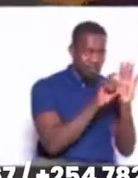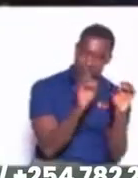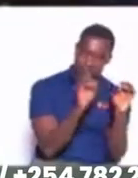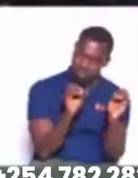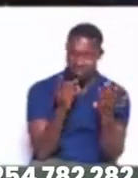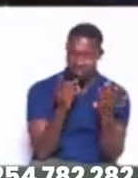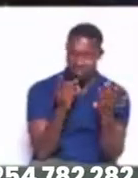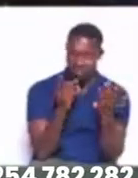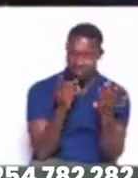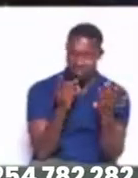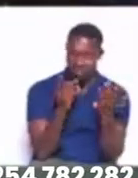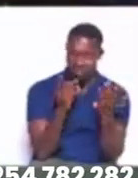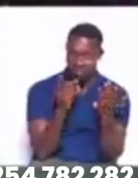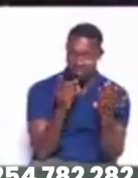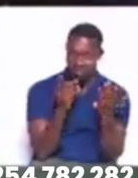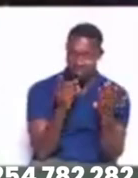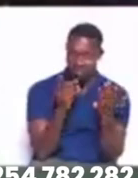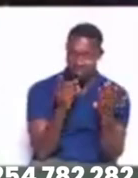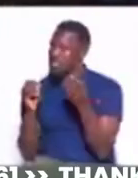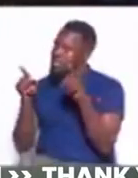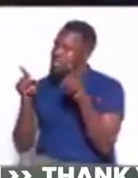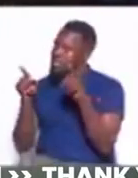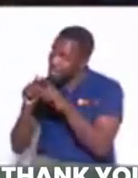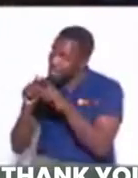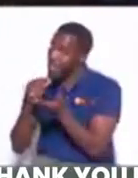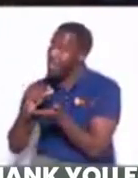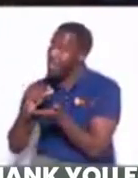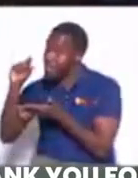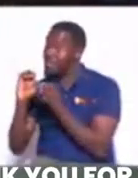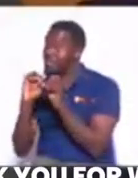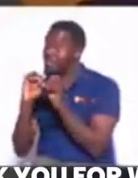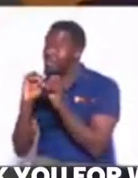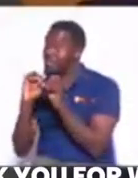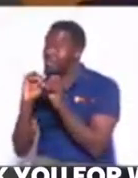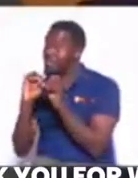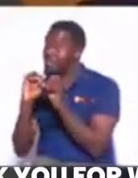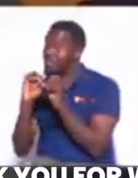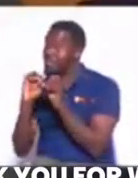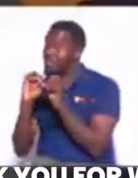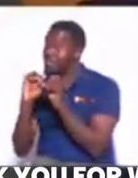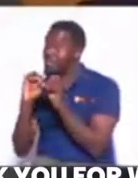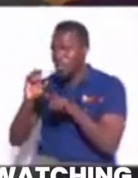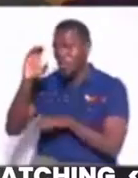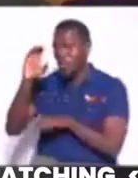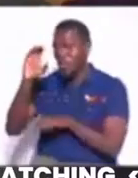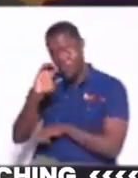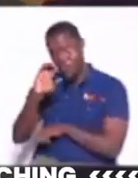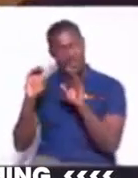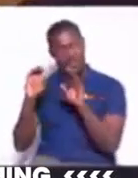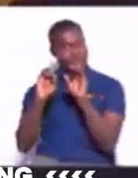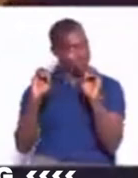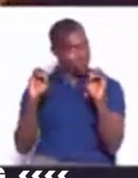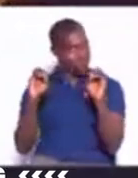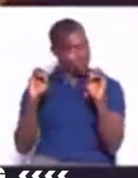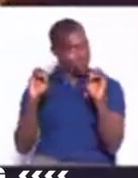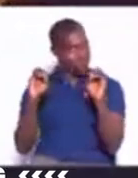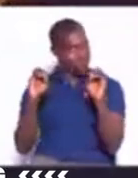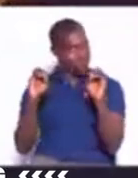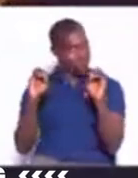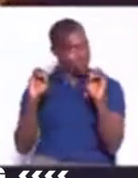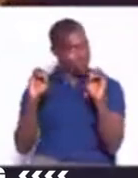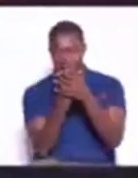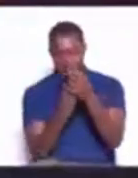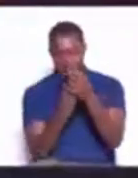grace. And if there is no grace, we don't need the cross. Because Jesus came because we broke the